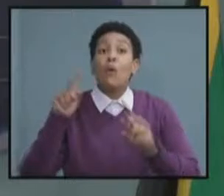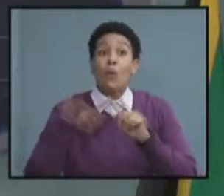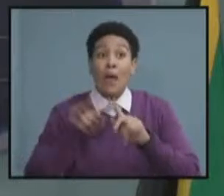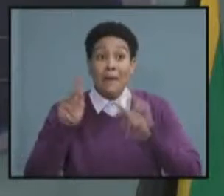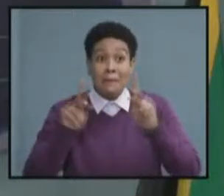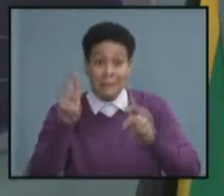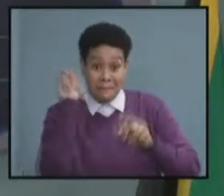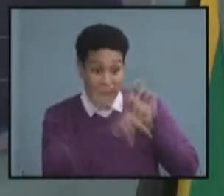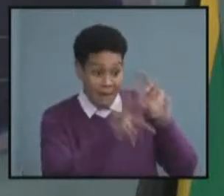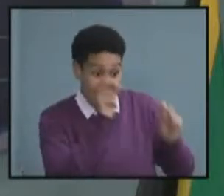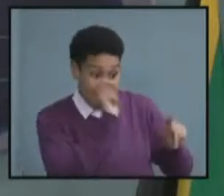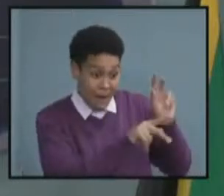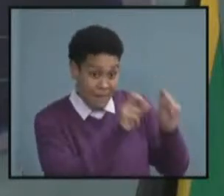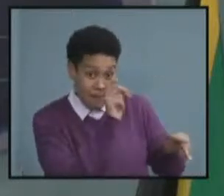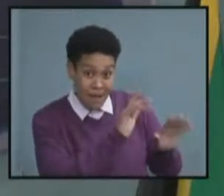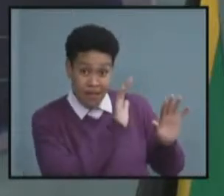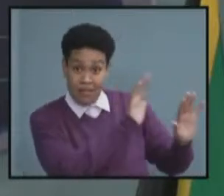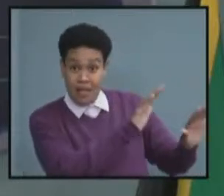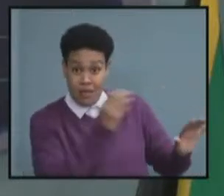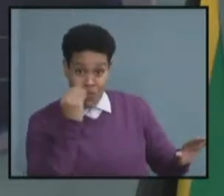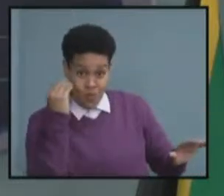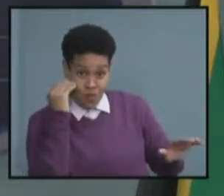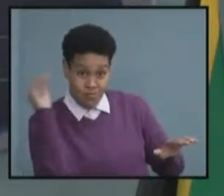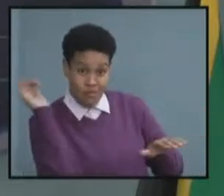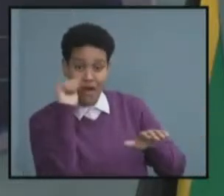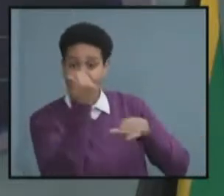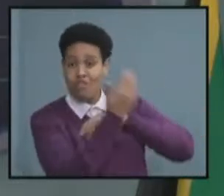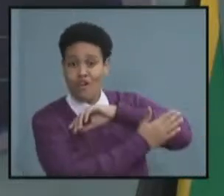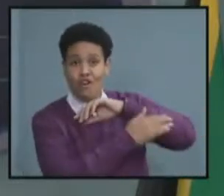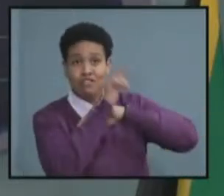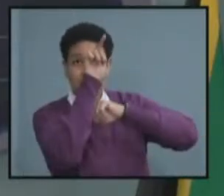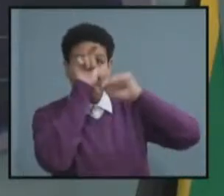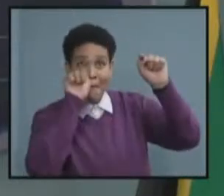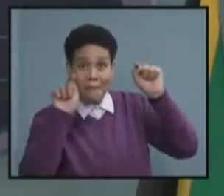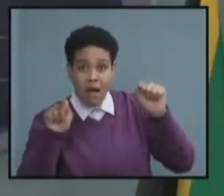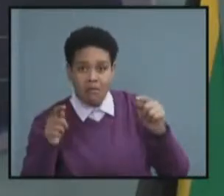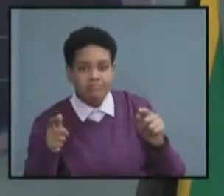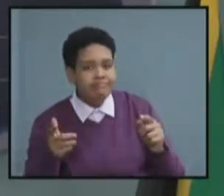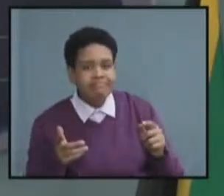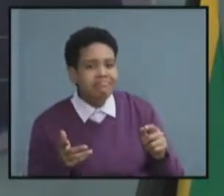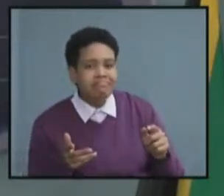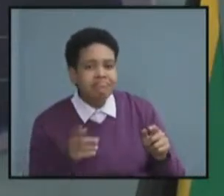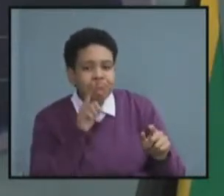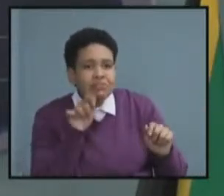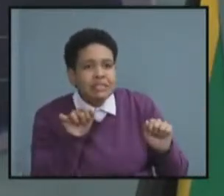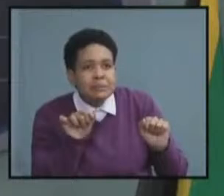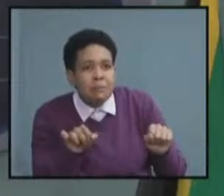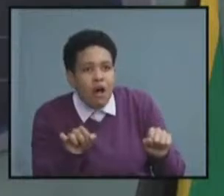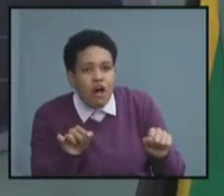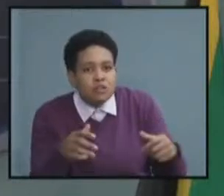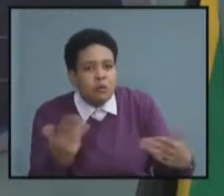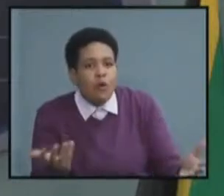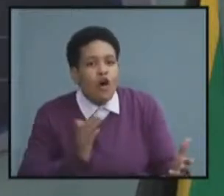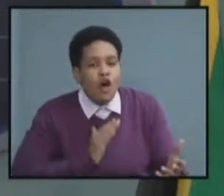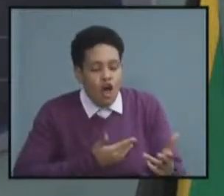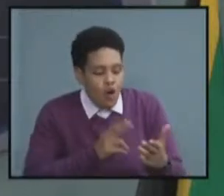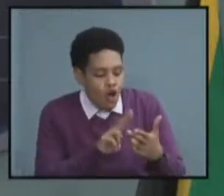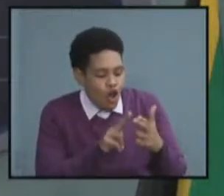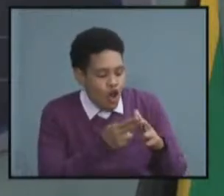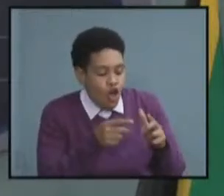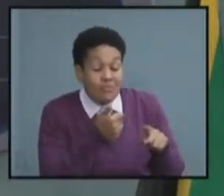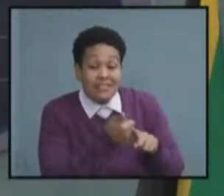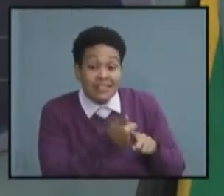repatriation of nationals take place, there is the likelihood of our